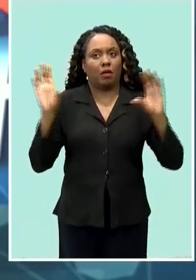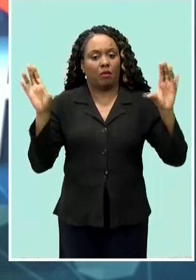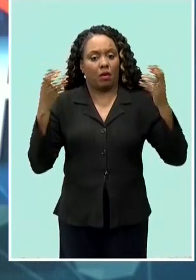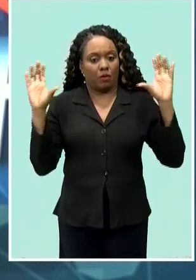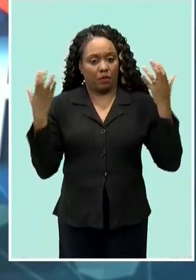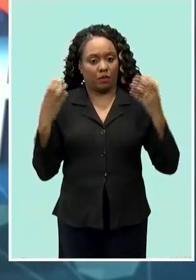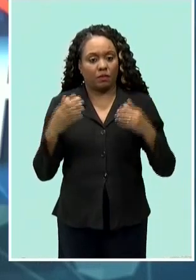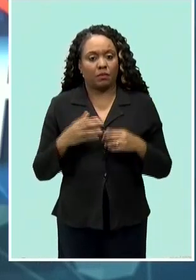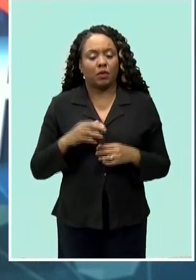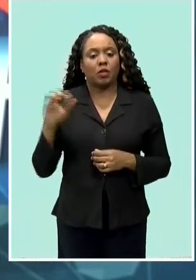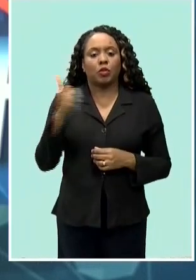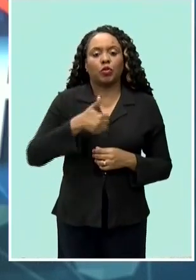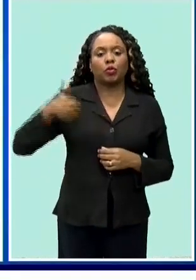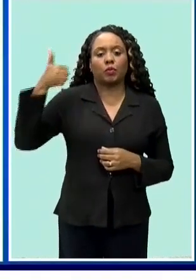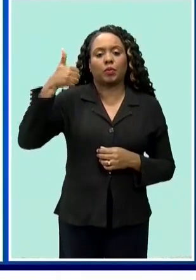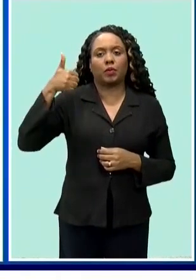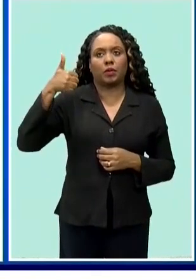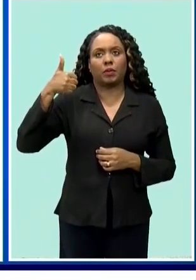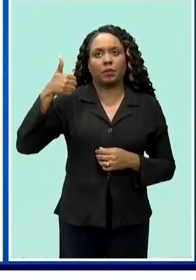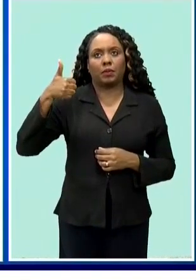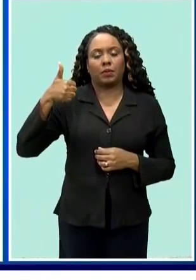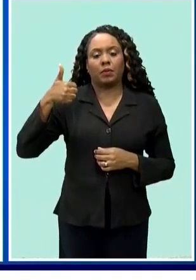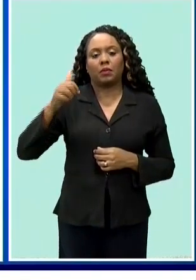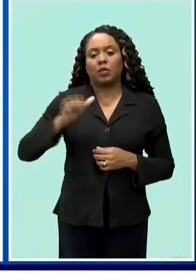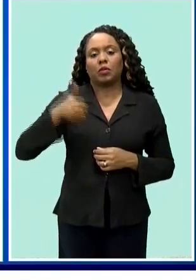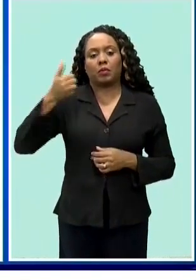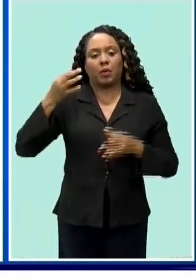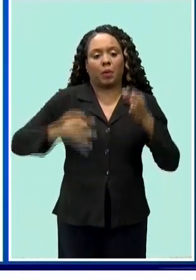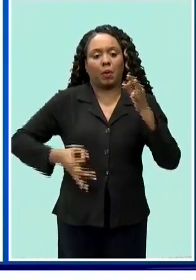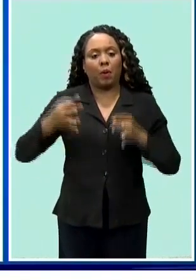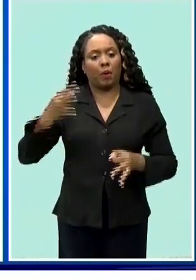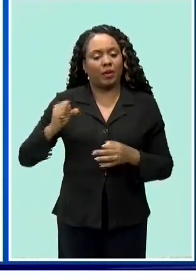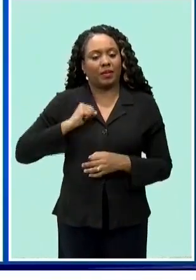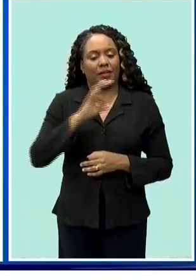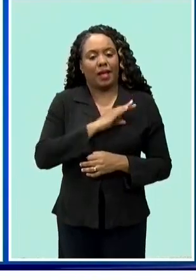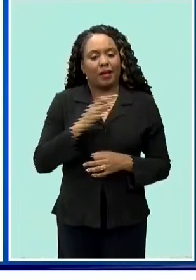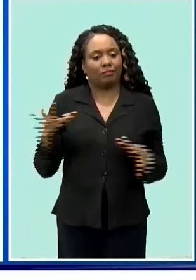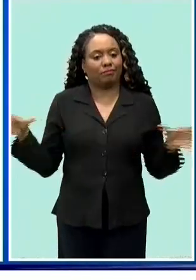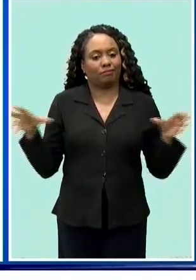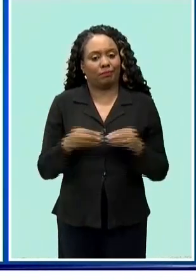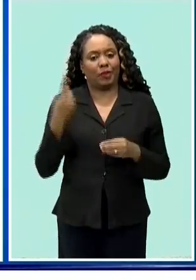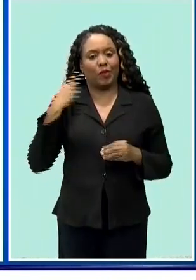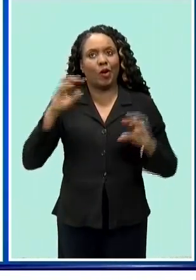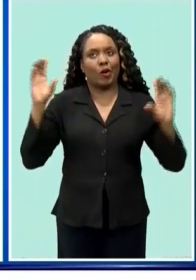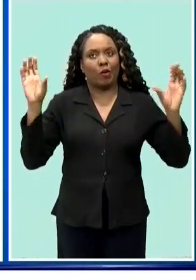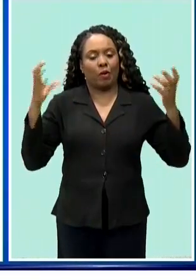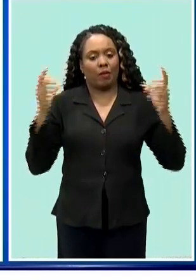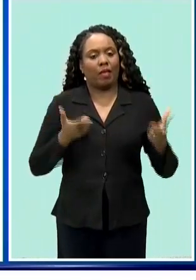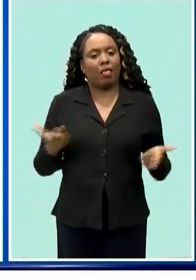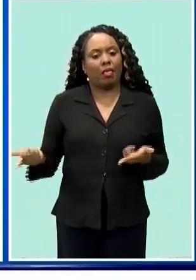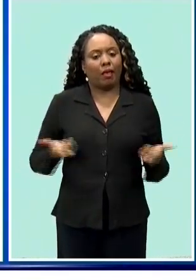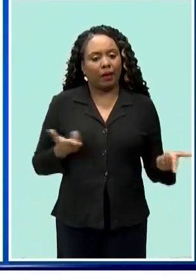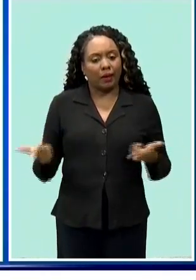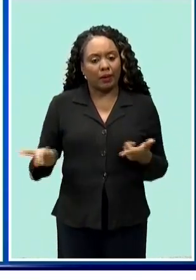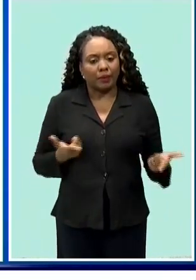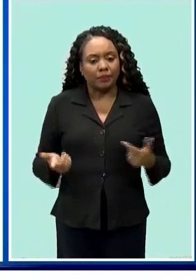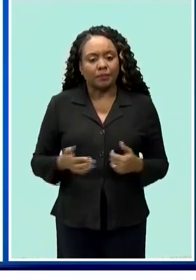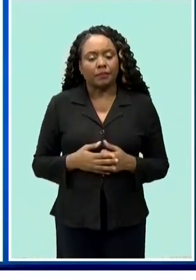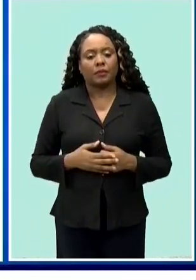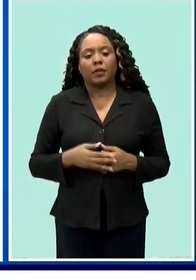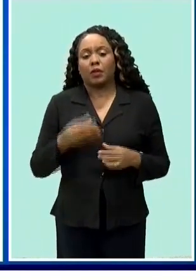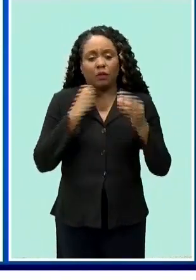Even over at the Supreme Court, staff there are not being left out. Recently, they came together for a crop over lime at the White Park Road